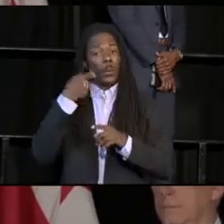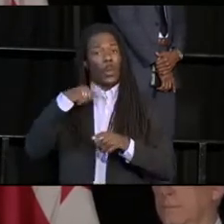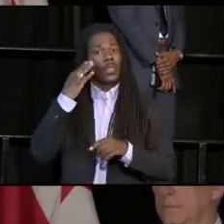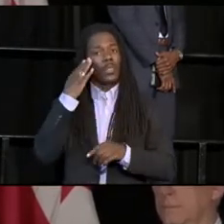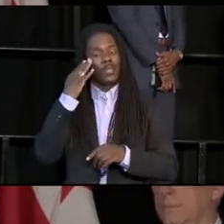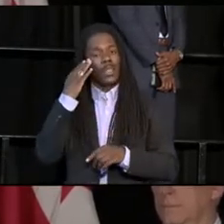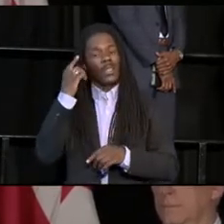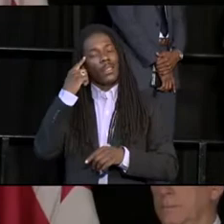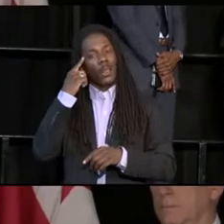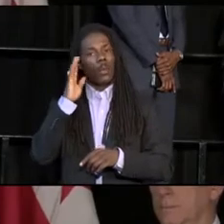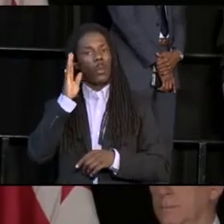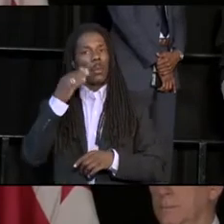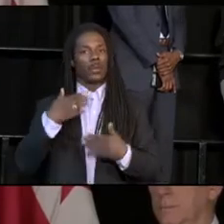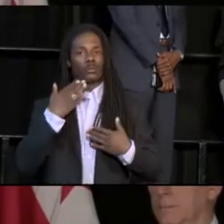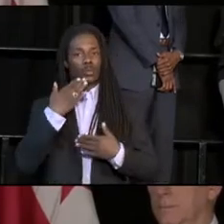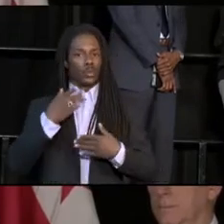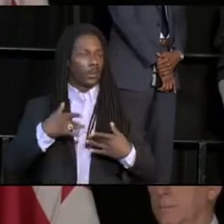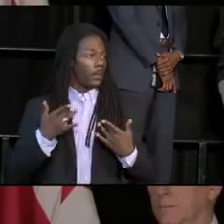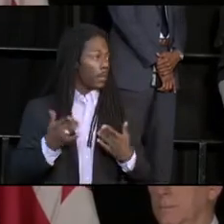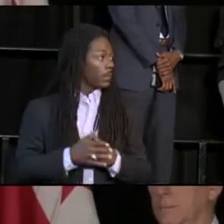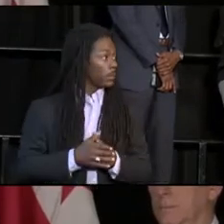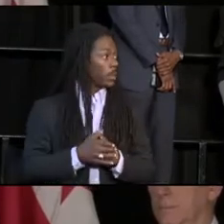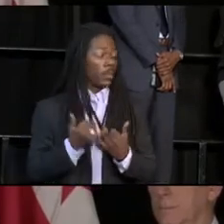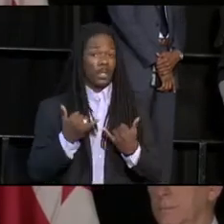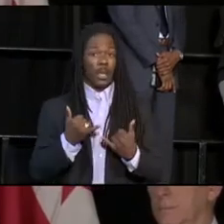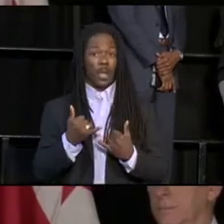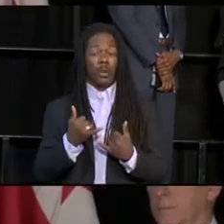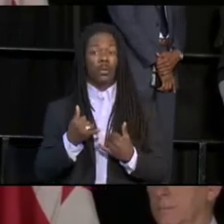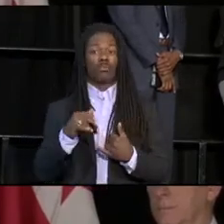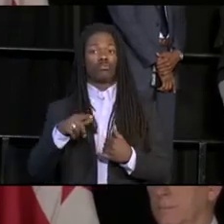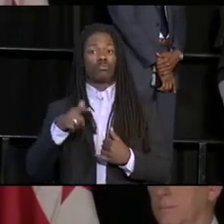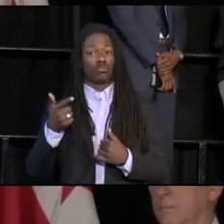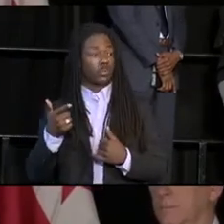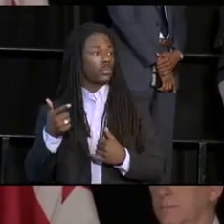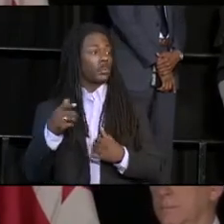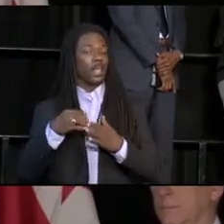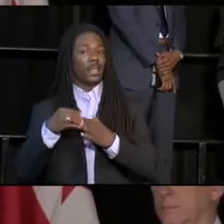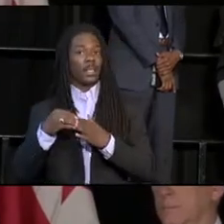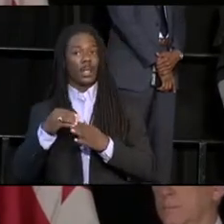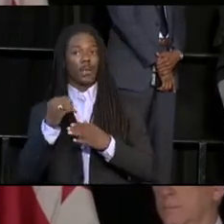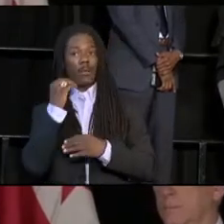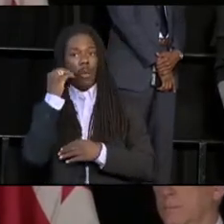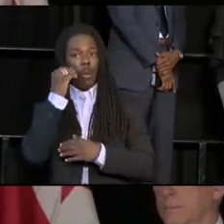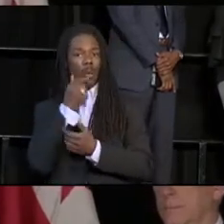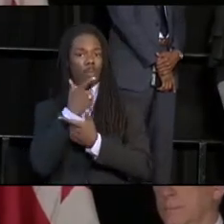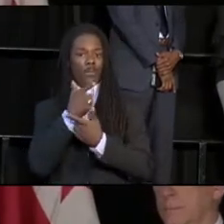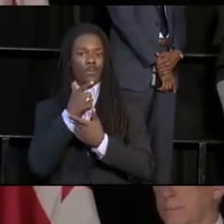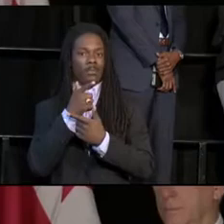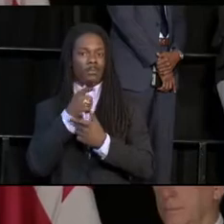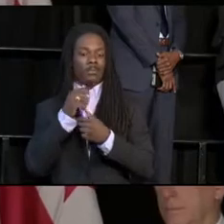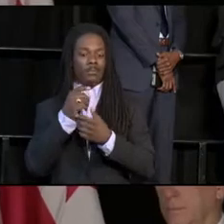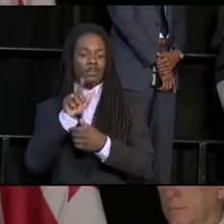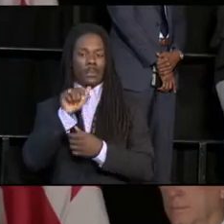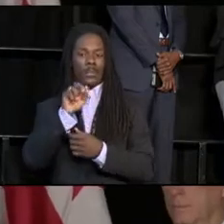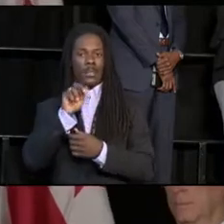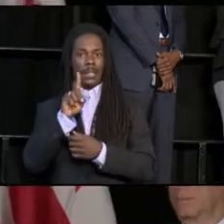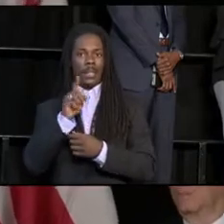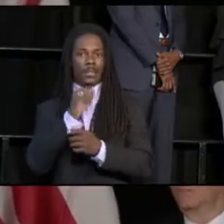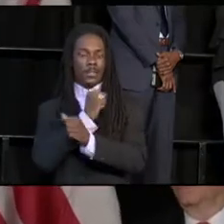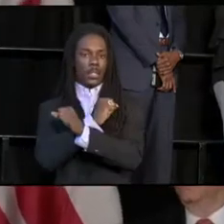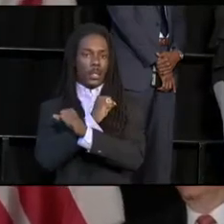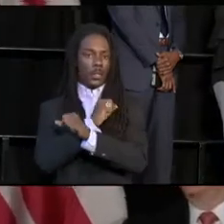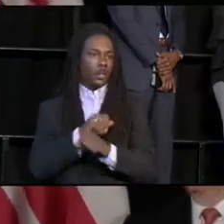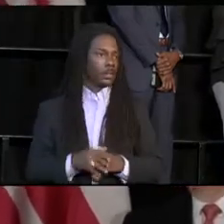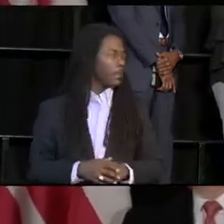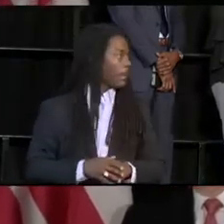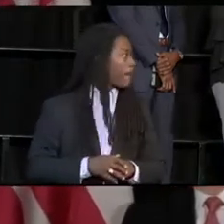Chris Rodriguez, the Director of our Homeland Security and Emergency Management Agency, for a few additional details.